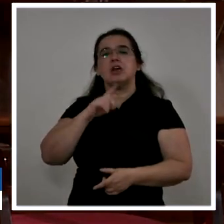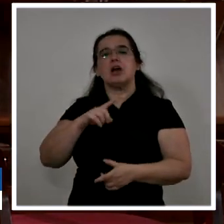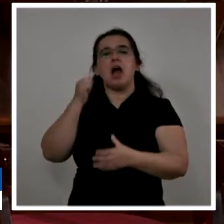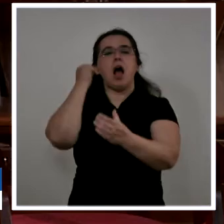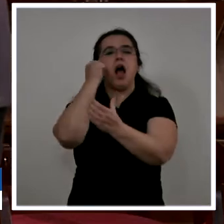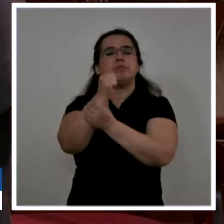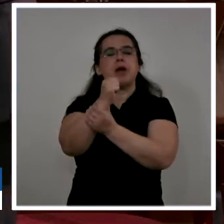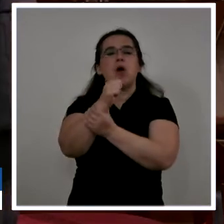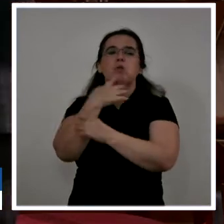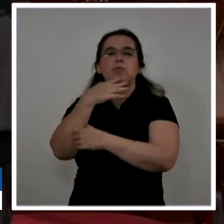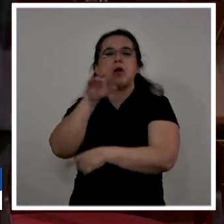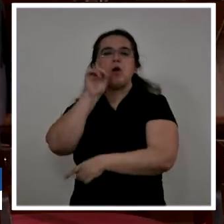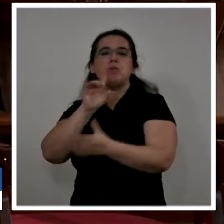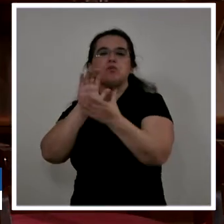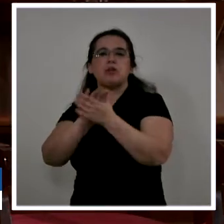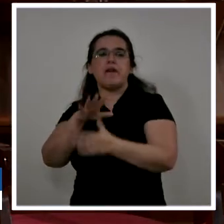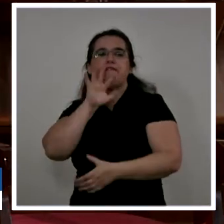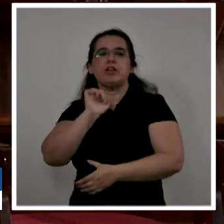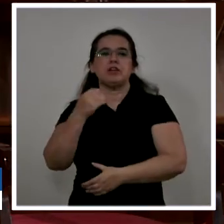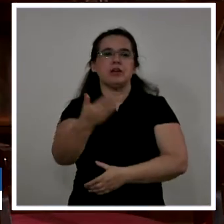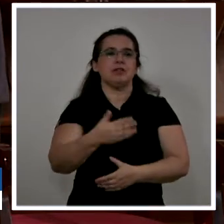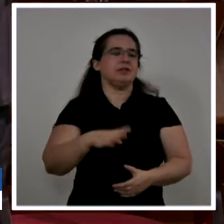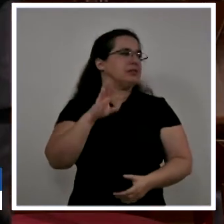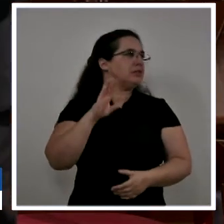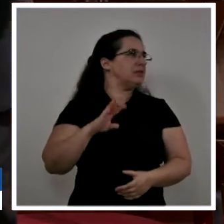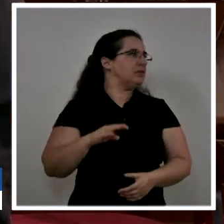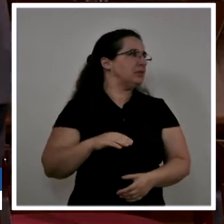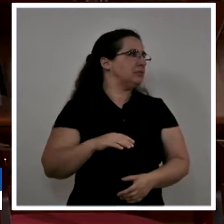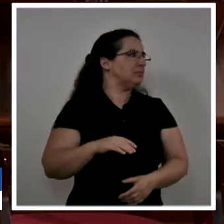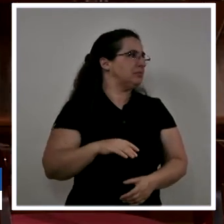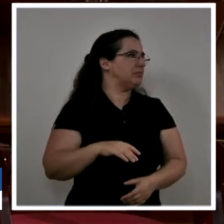deu à sua mulher para que ela tivesse um filho. And